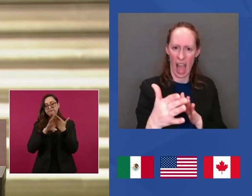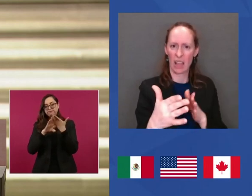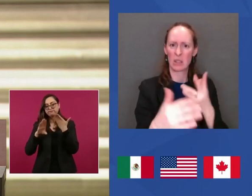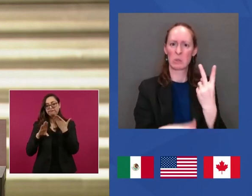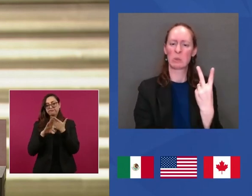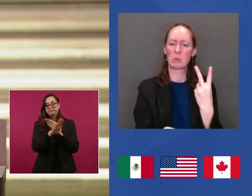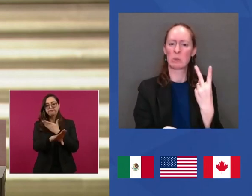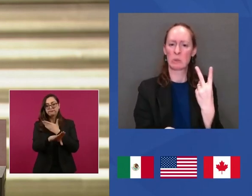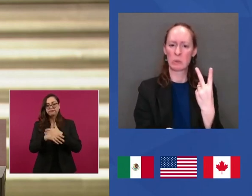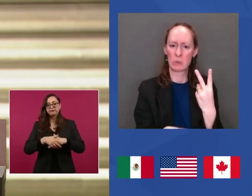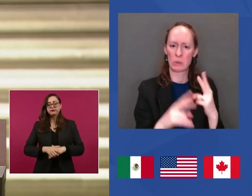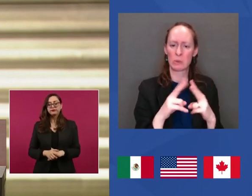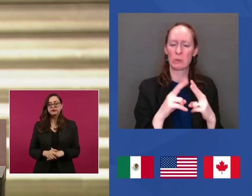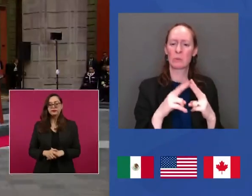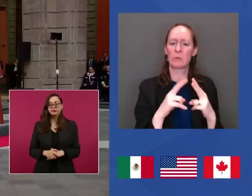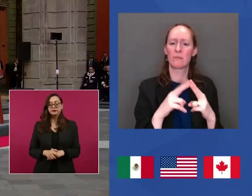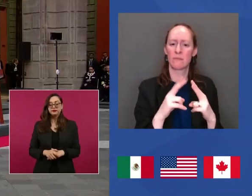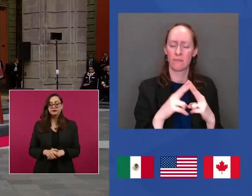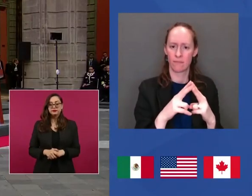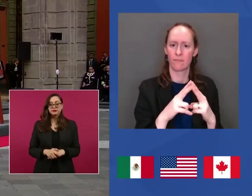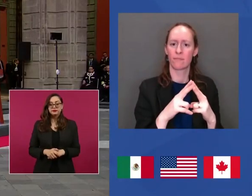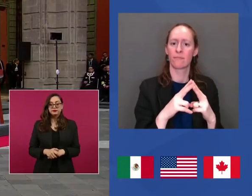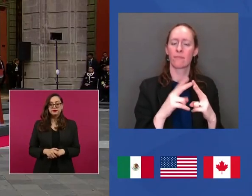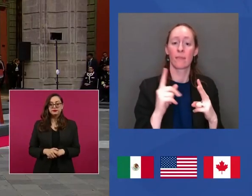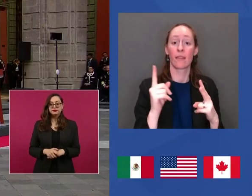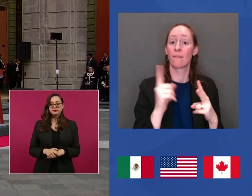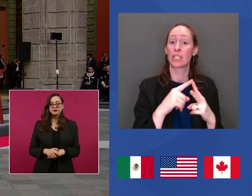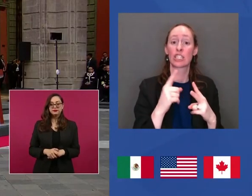consuming drugs. Say no to drugs.